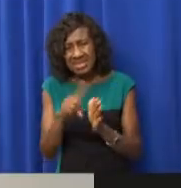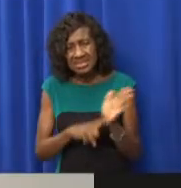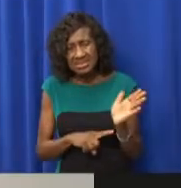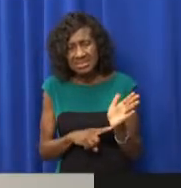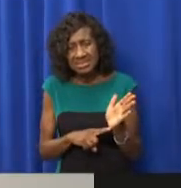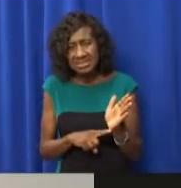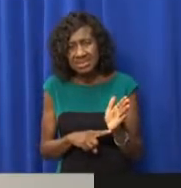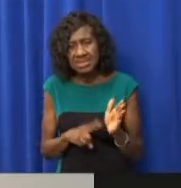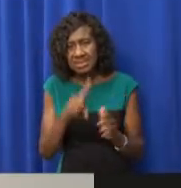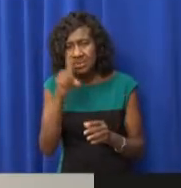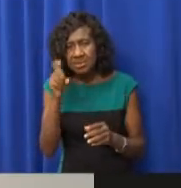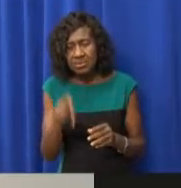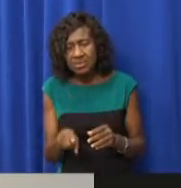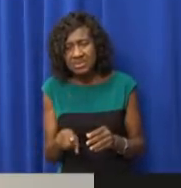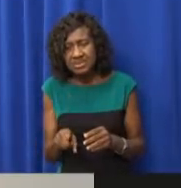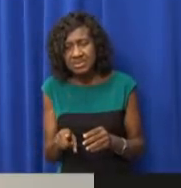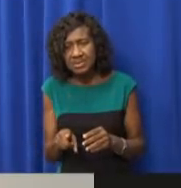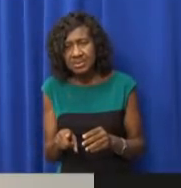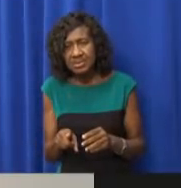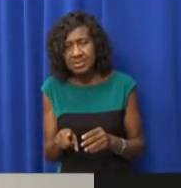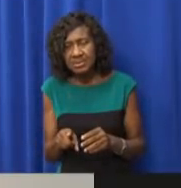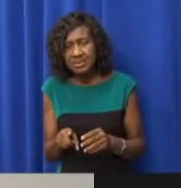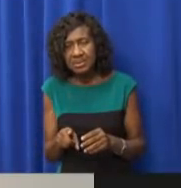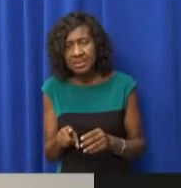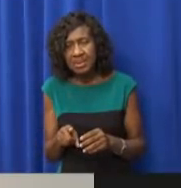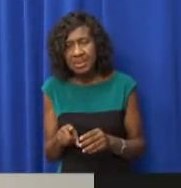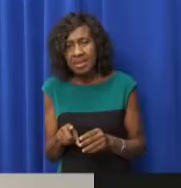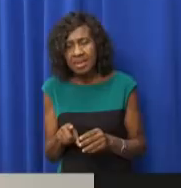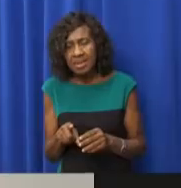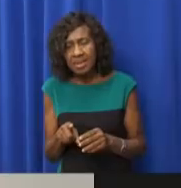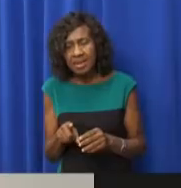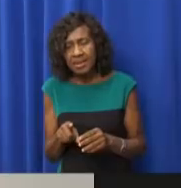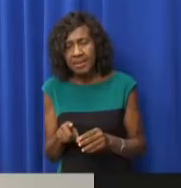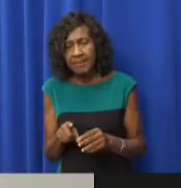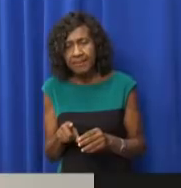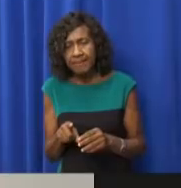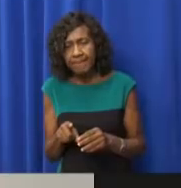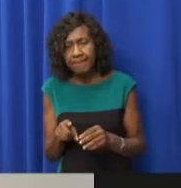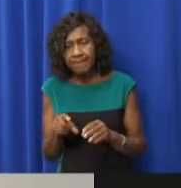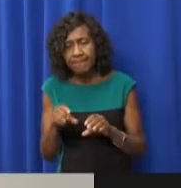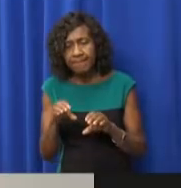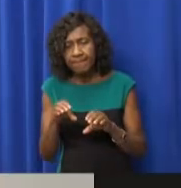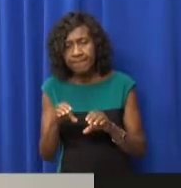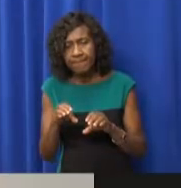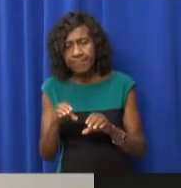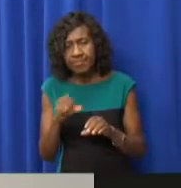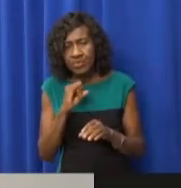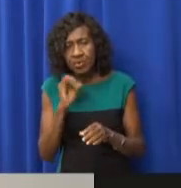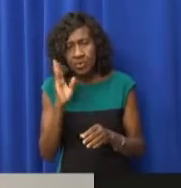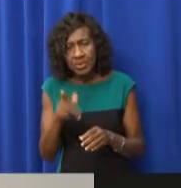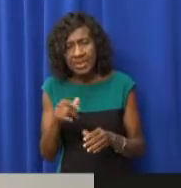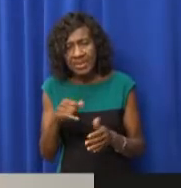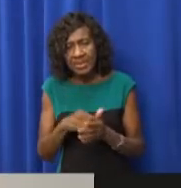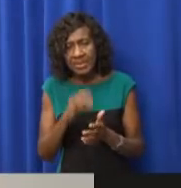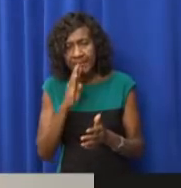there'll be a different format in which parents can have their questions addressed,